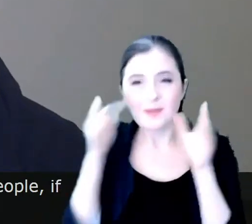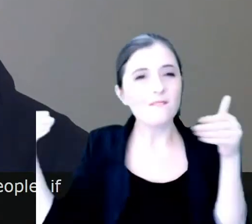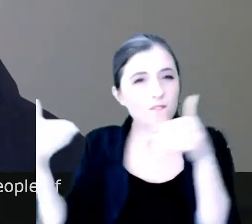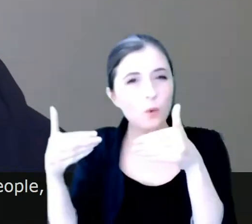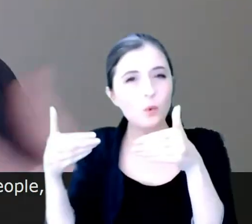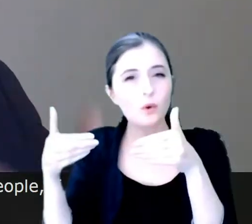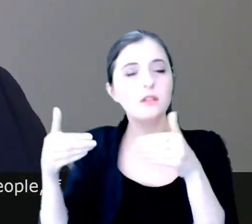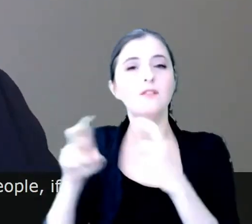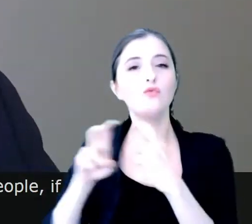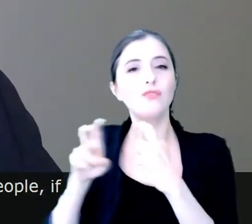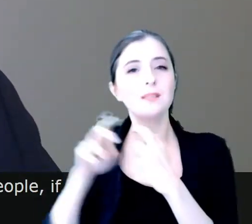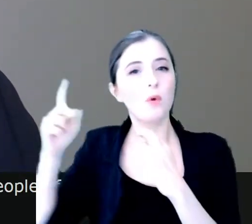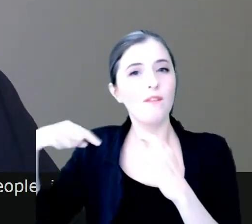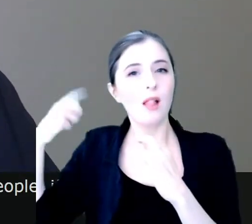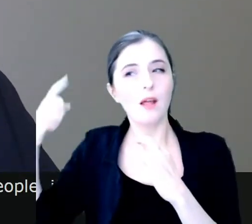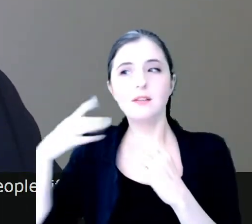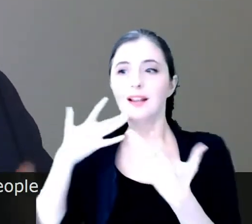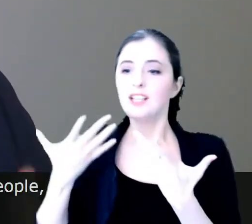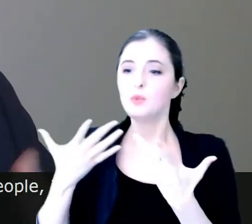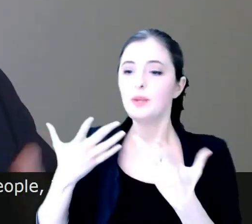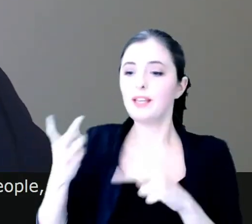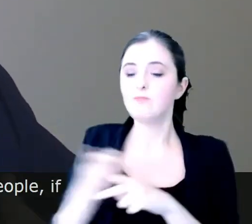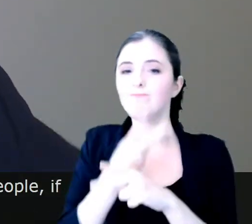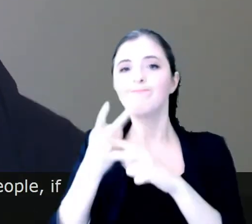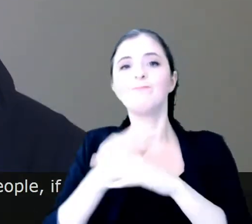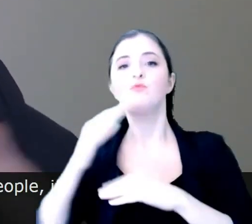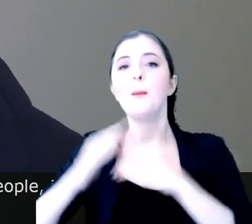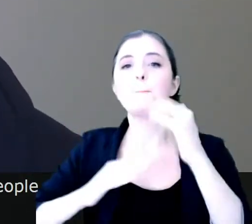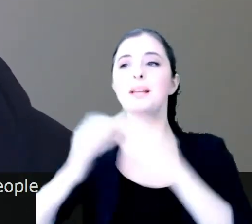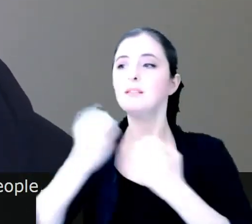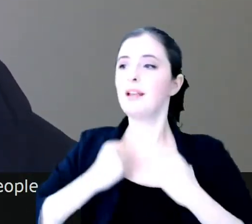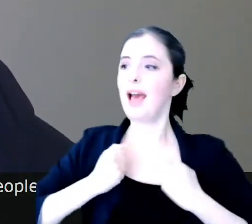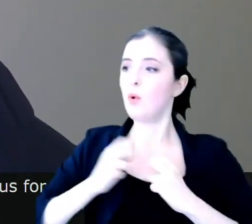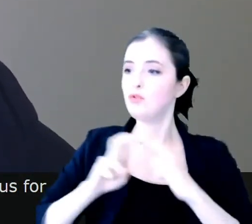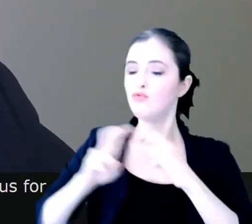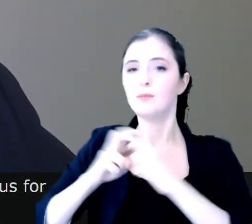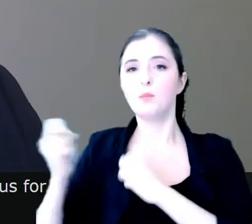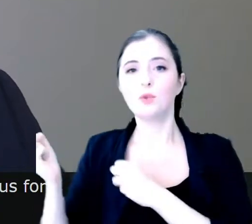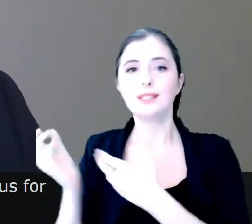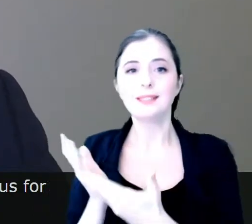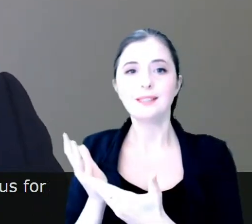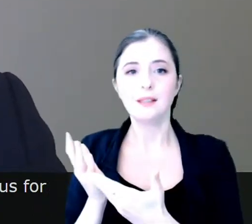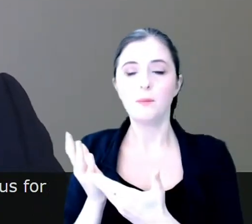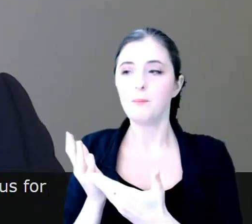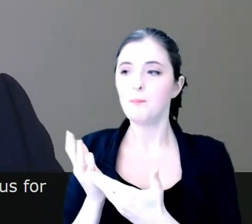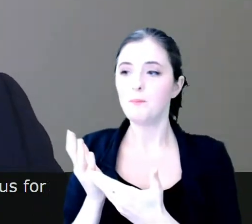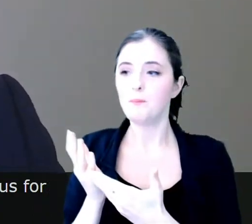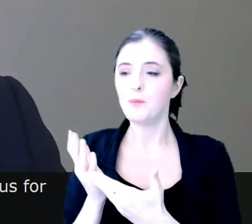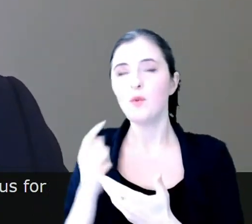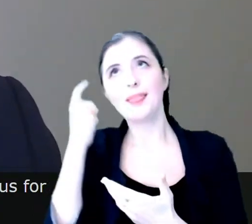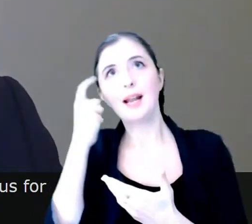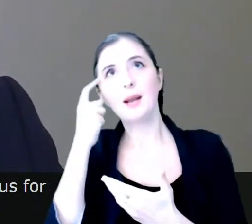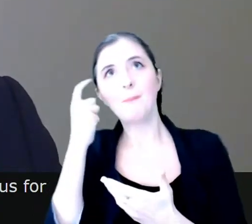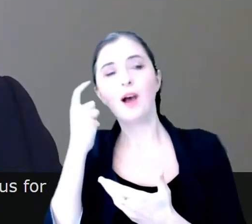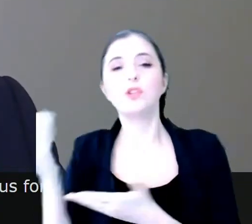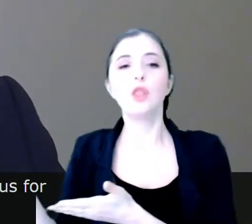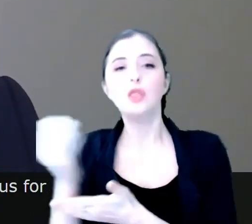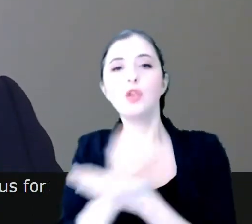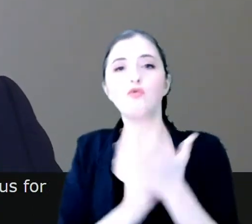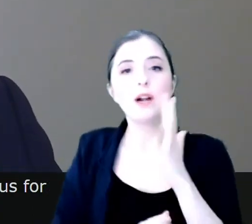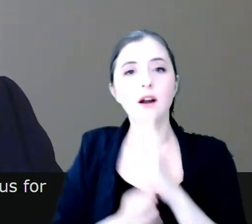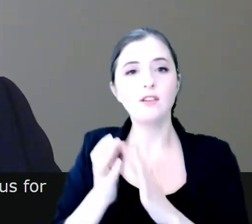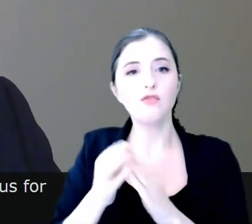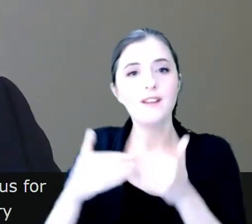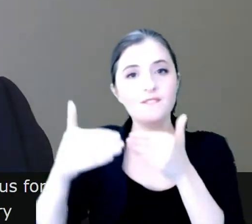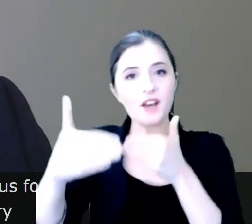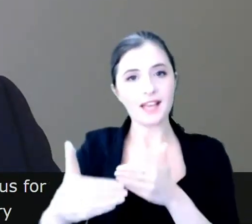we rebuild our transport system, as we get into the recovery phase. I think another thing we need to think about